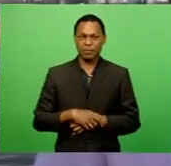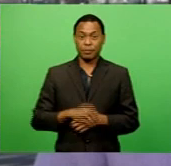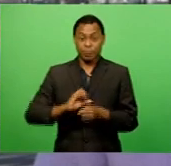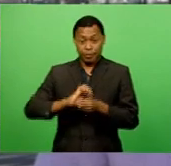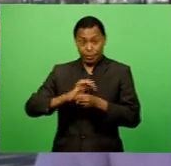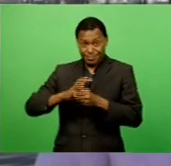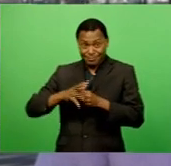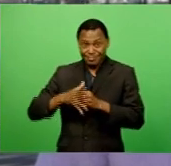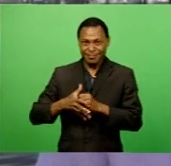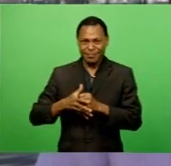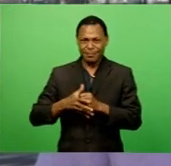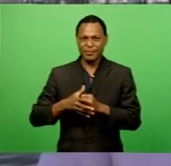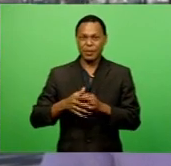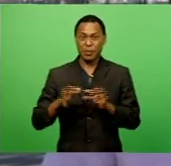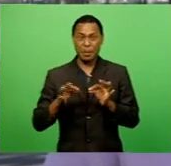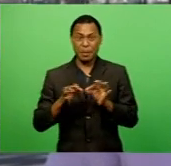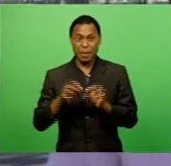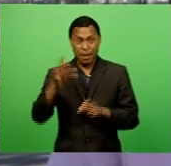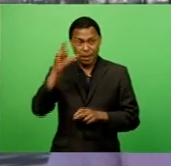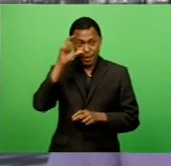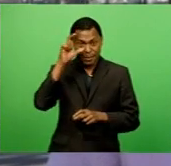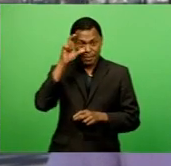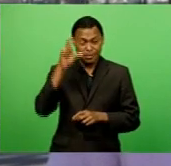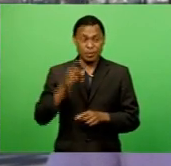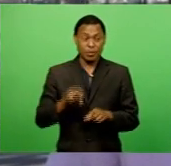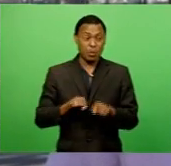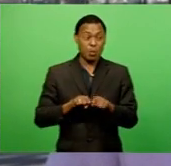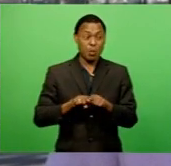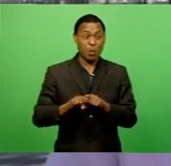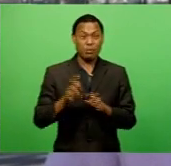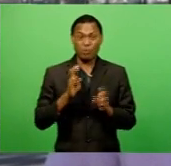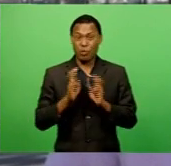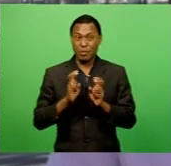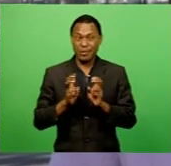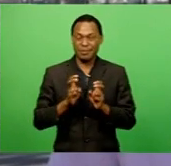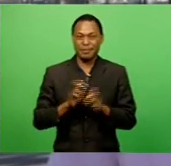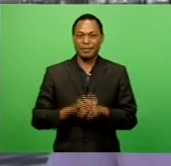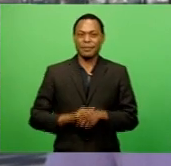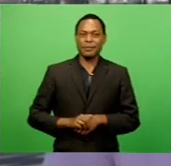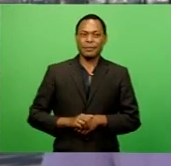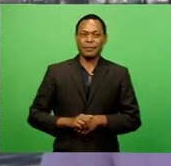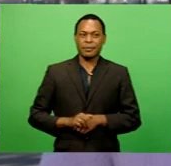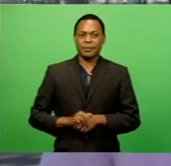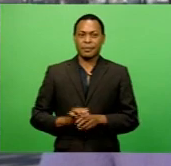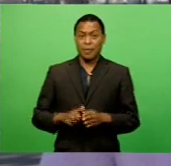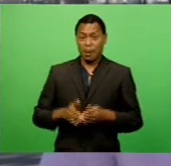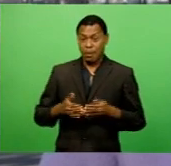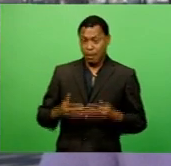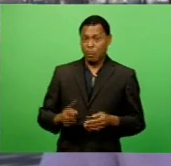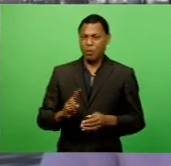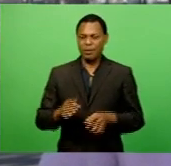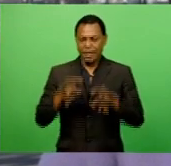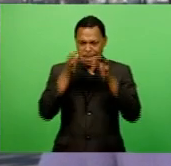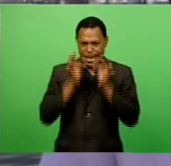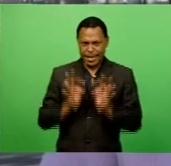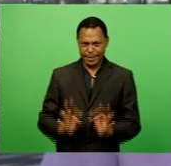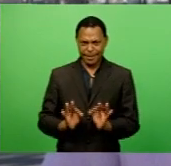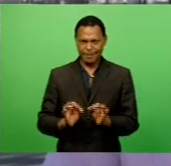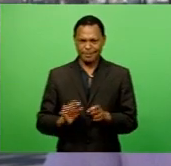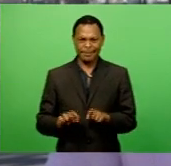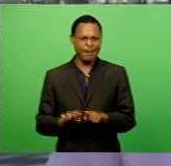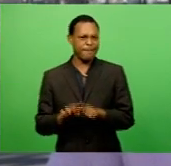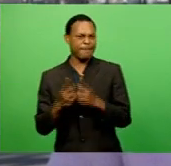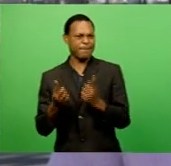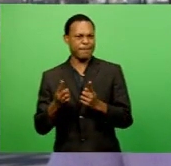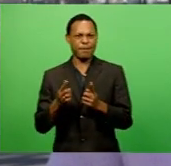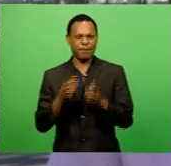Mr. Biden's most pressing problem, but it's not this country's only one, and the incoming administration's decided to take a different focus for each